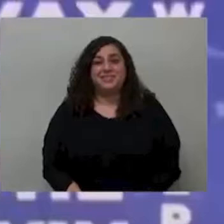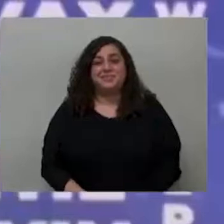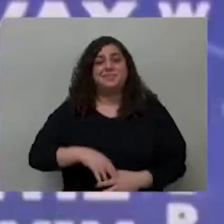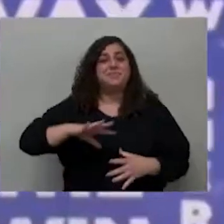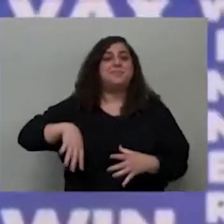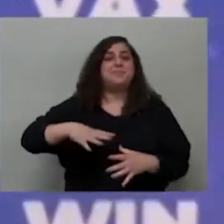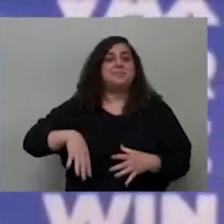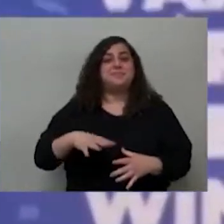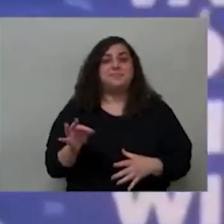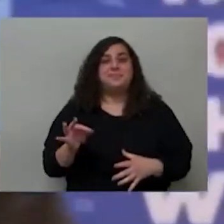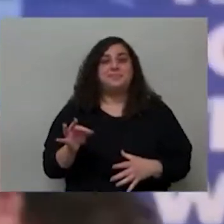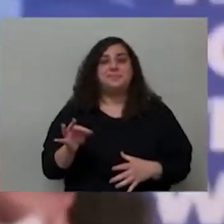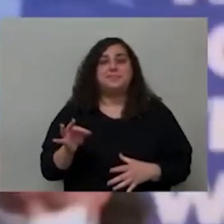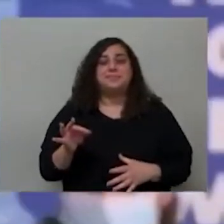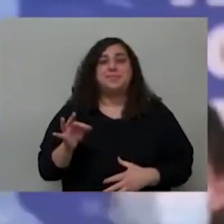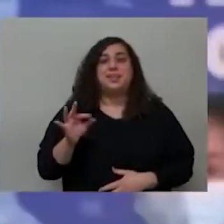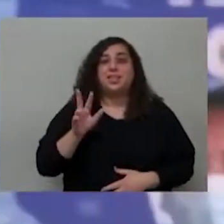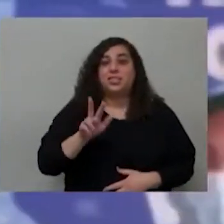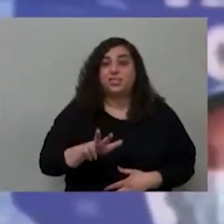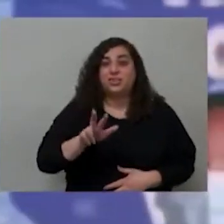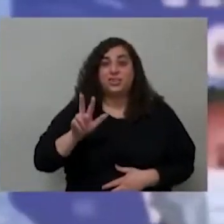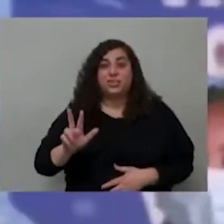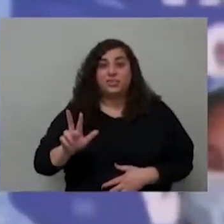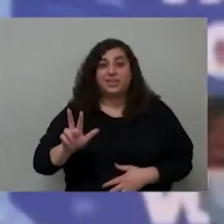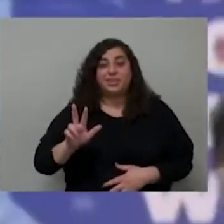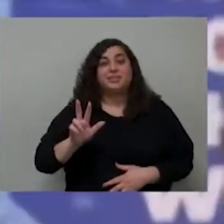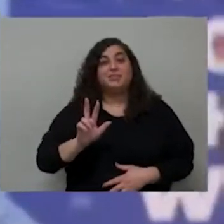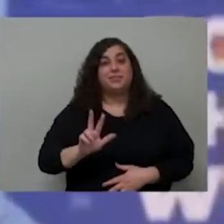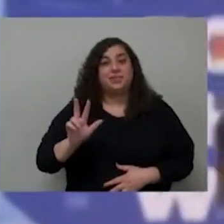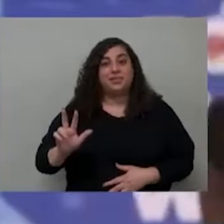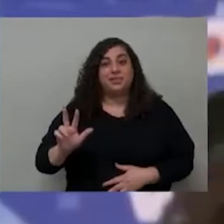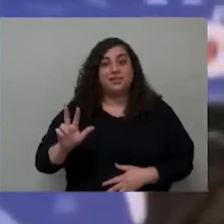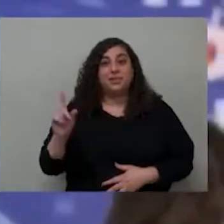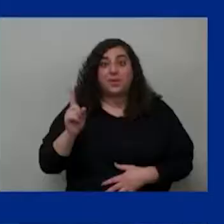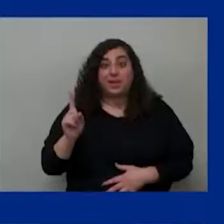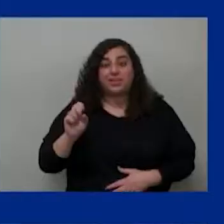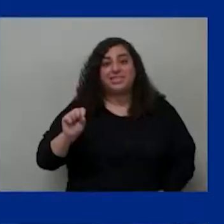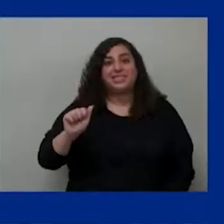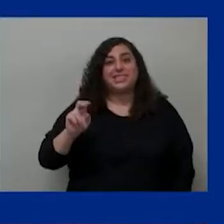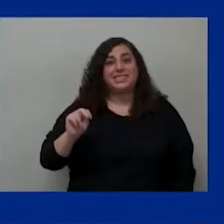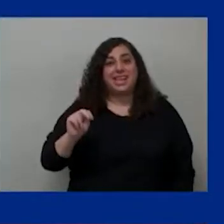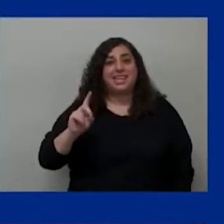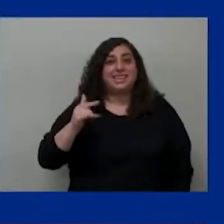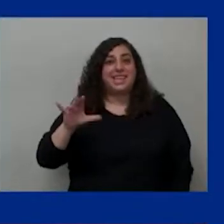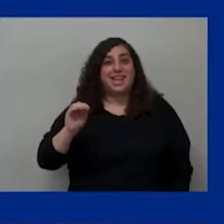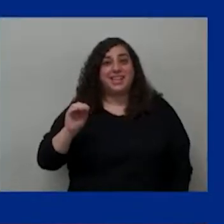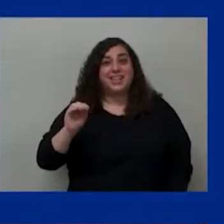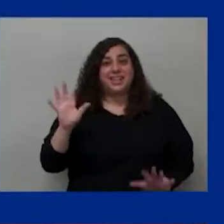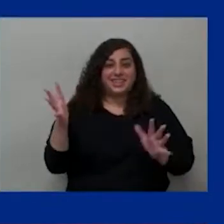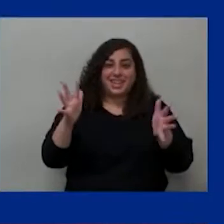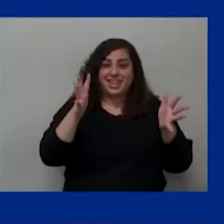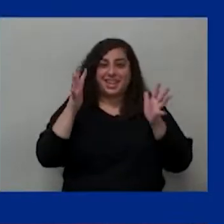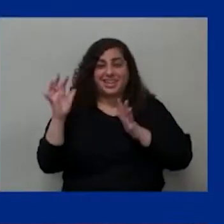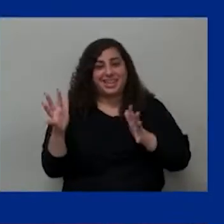Number 33, 33, San Diego, oh my gosh, the